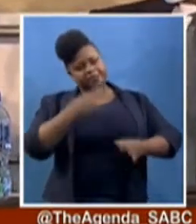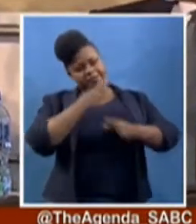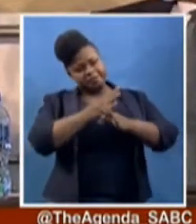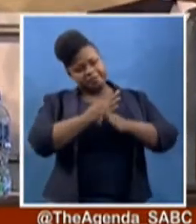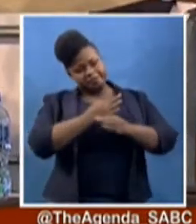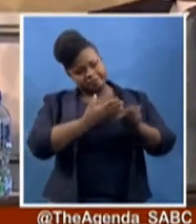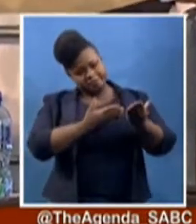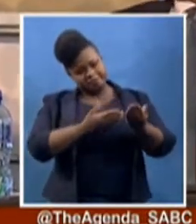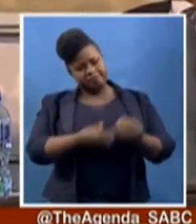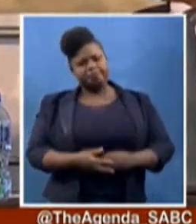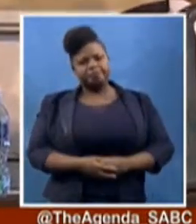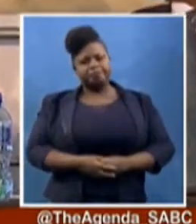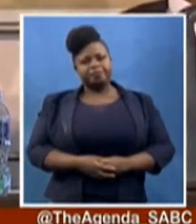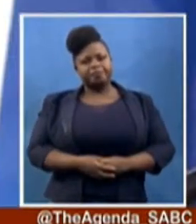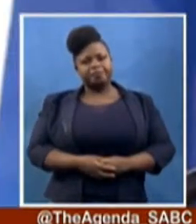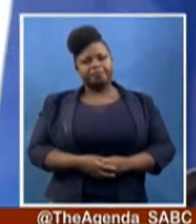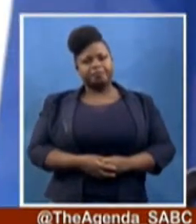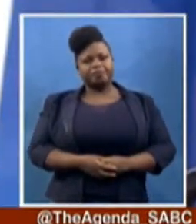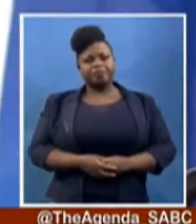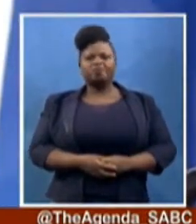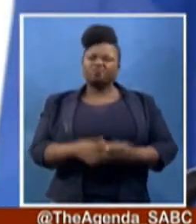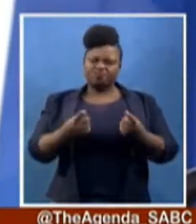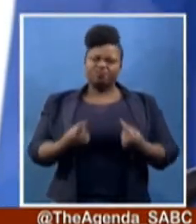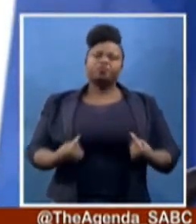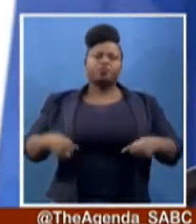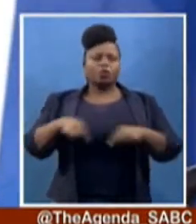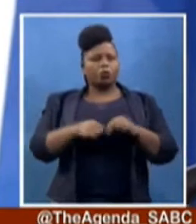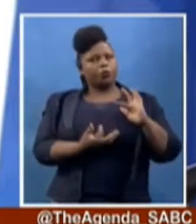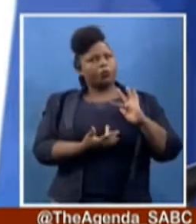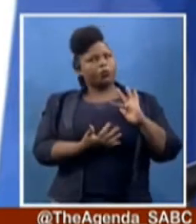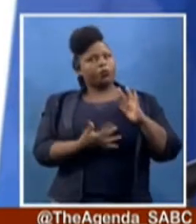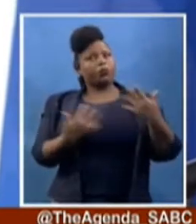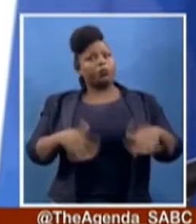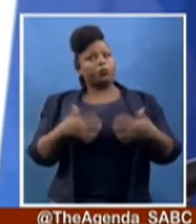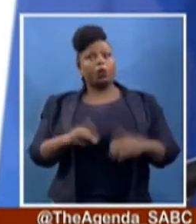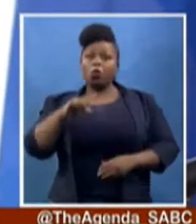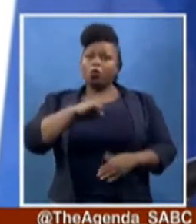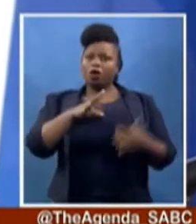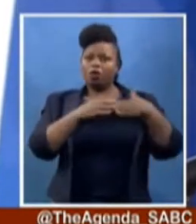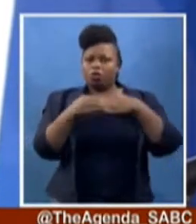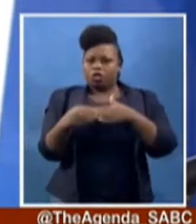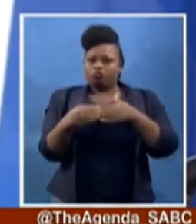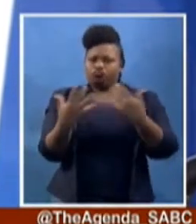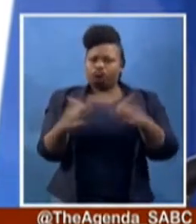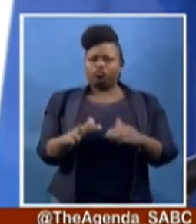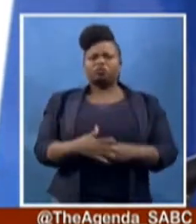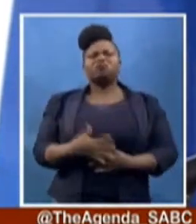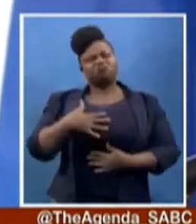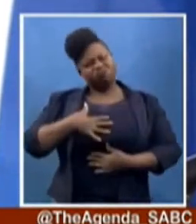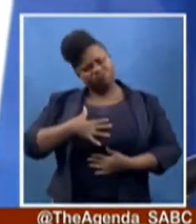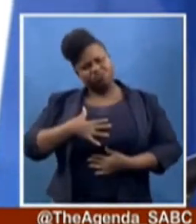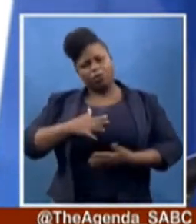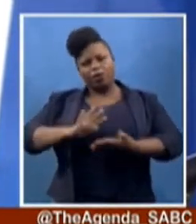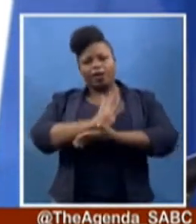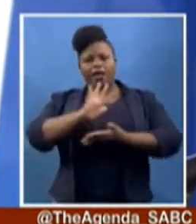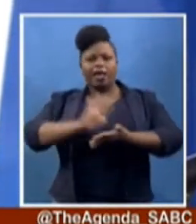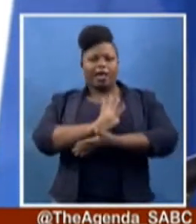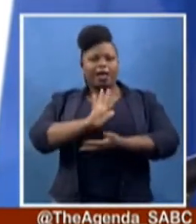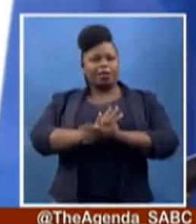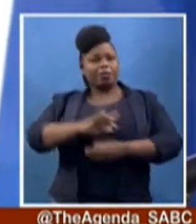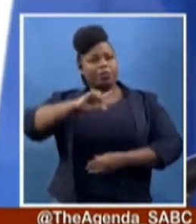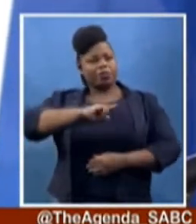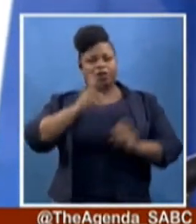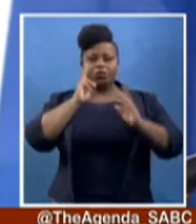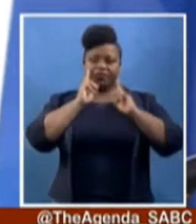are inspired by your leadership and pleased by your visit to the Free State.